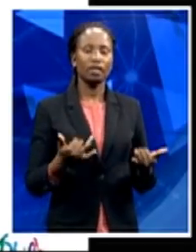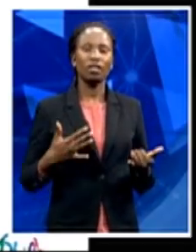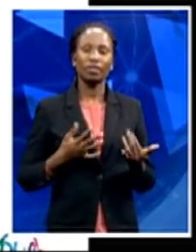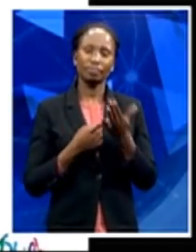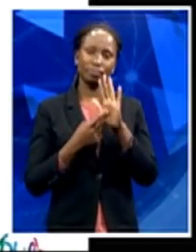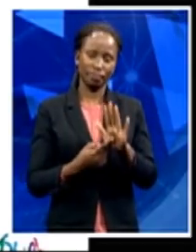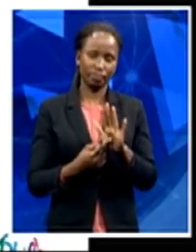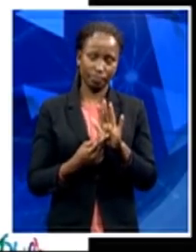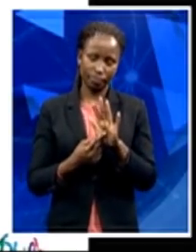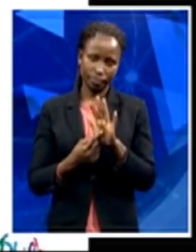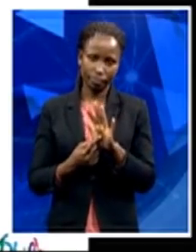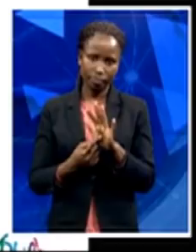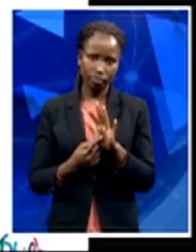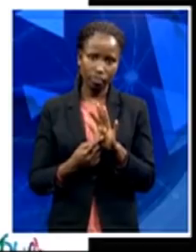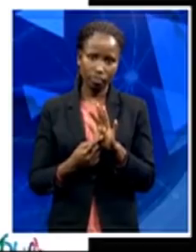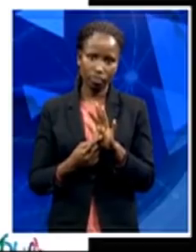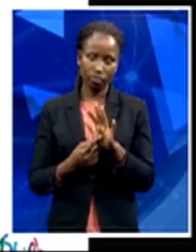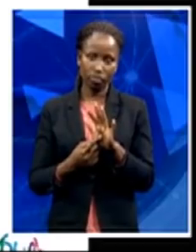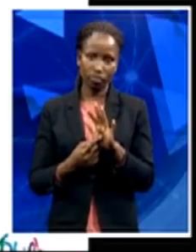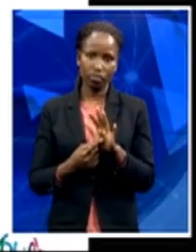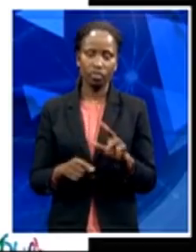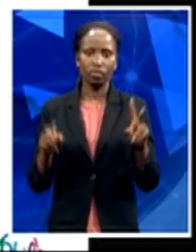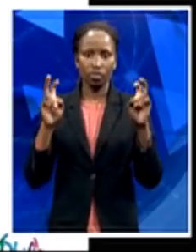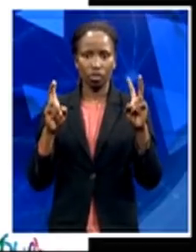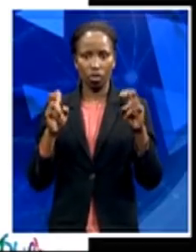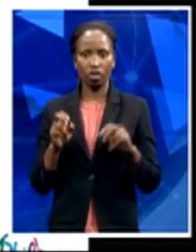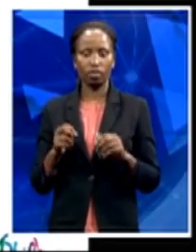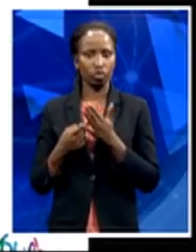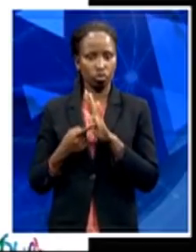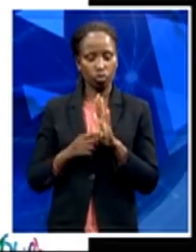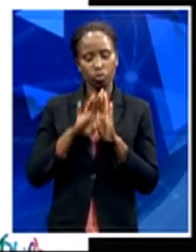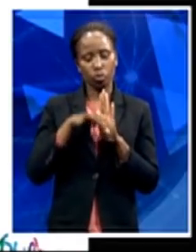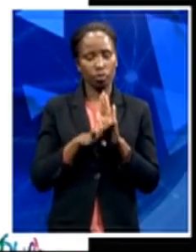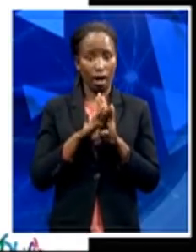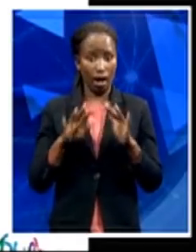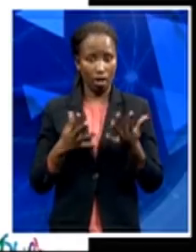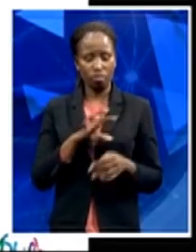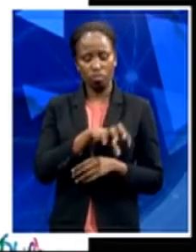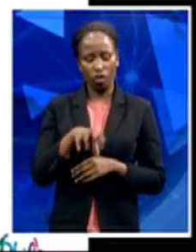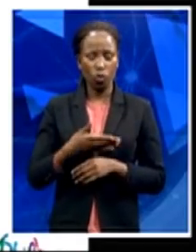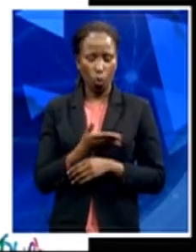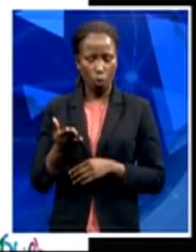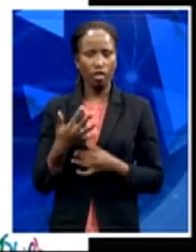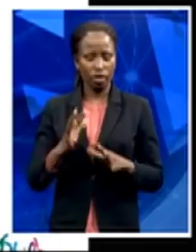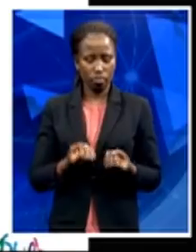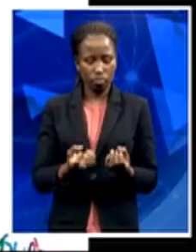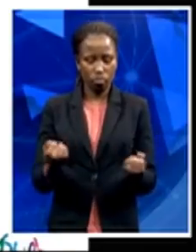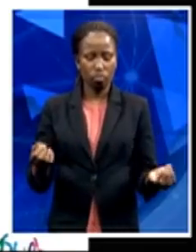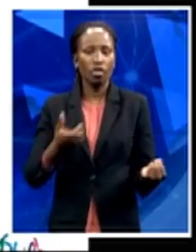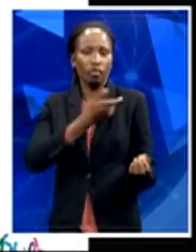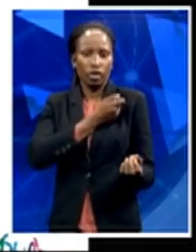demonstrating equity, that all provinces are being supplied with vaccines. We can see that some provinces